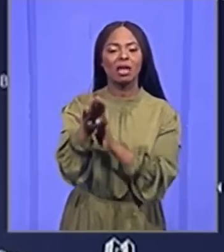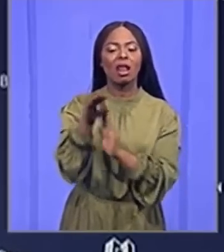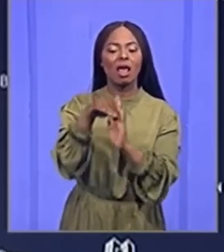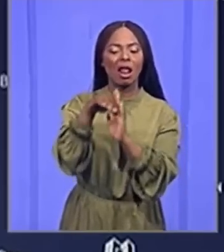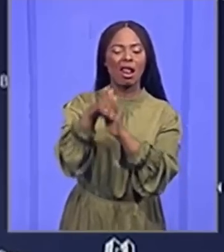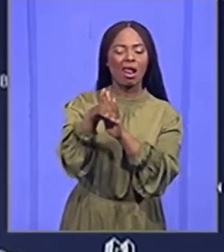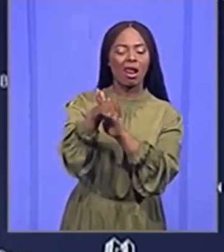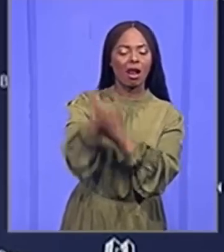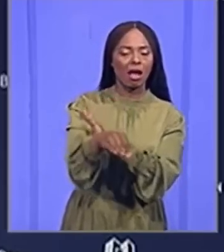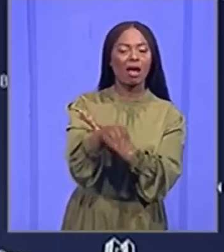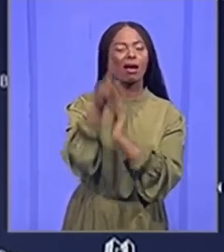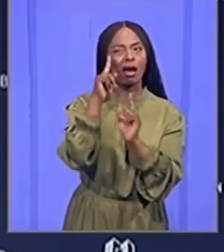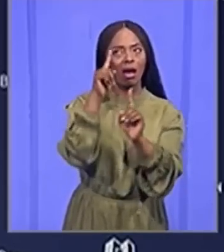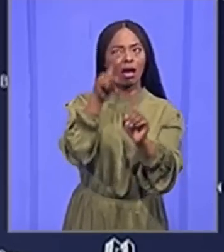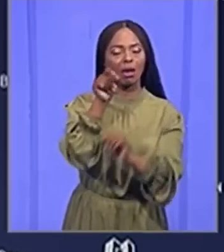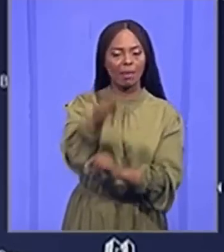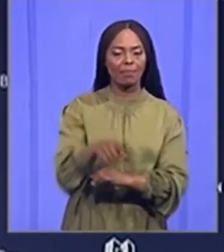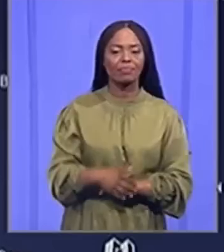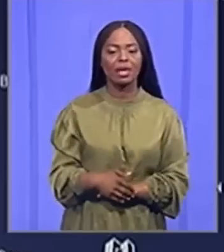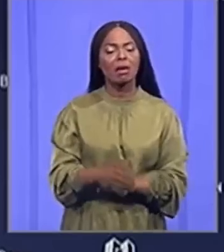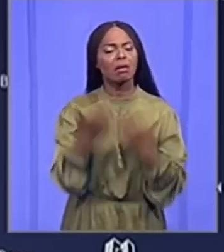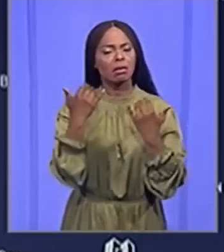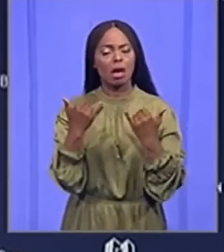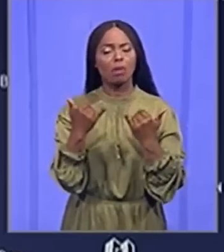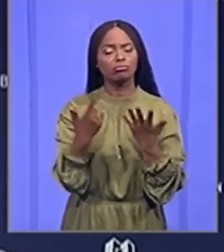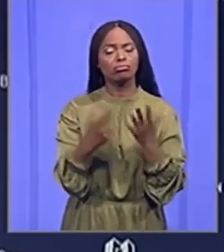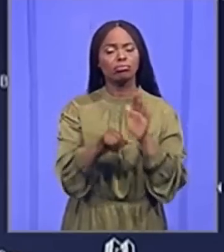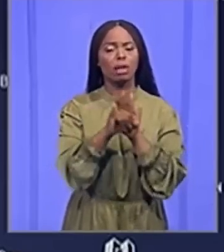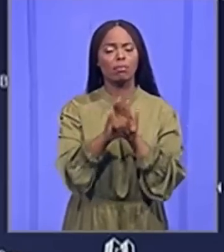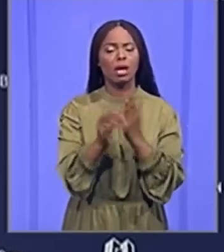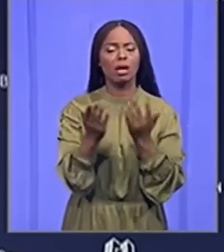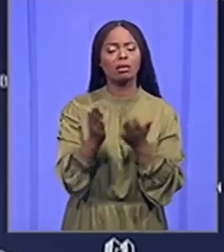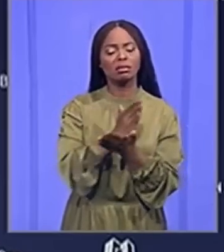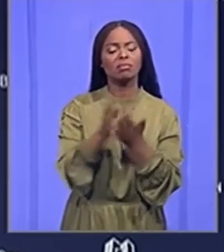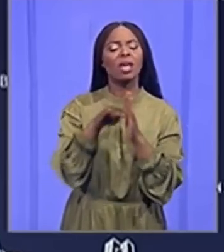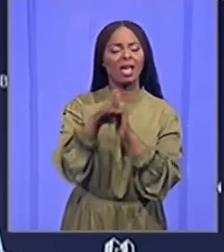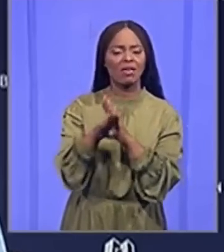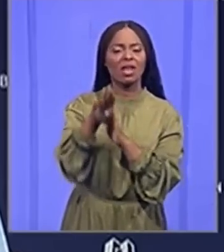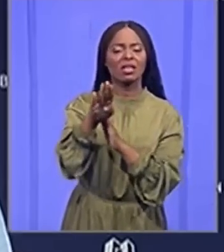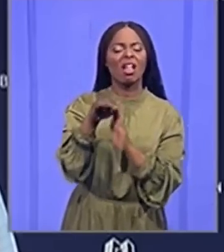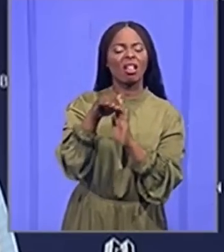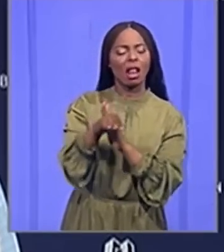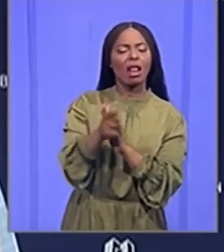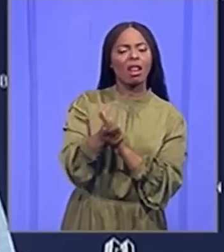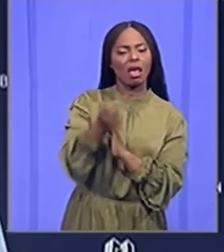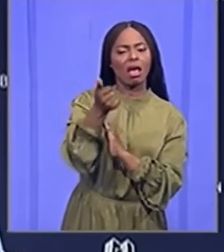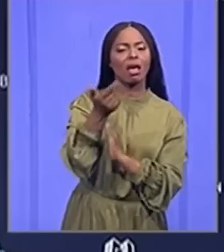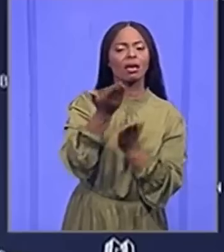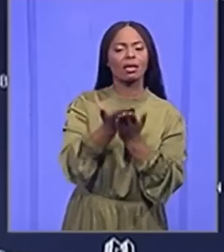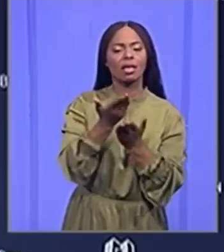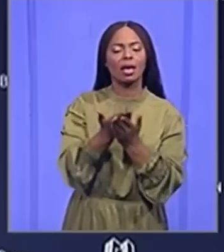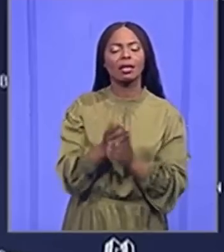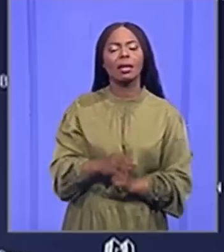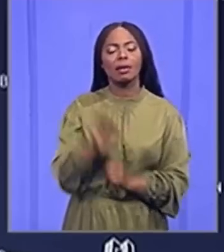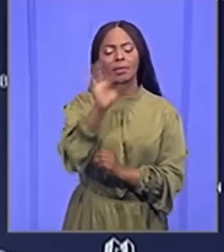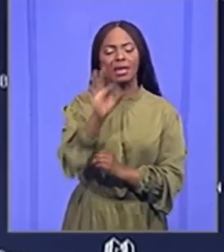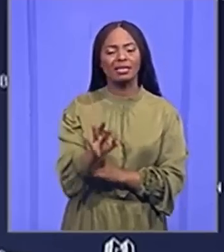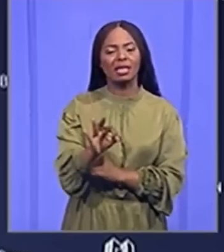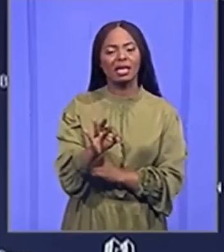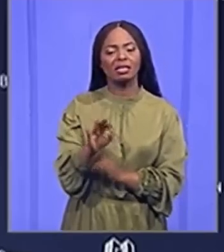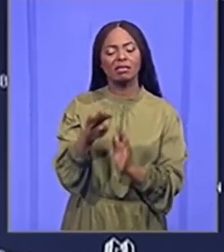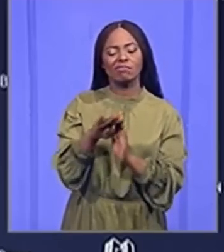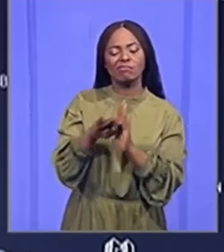tlase gomme go šetše go bonagala gore e se kgale inflation re ka bona e ba tlasenyana go diperesente tše le gore di